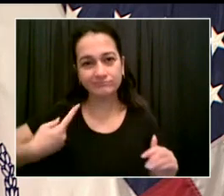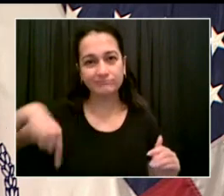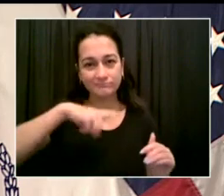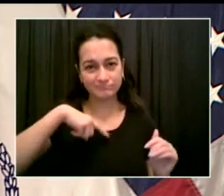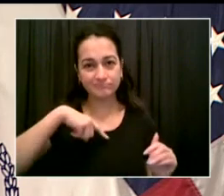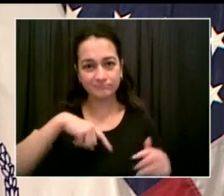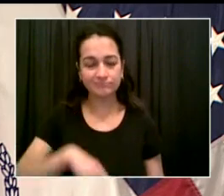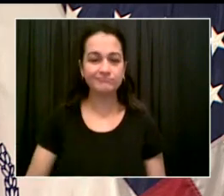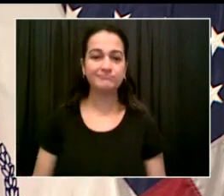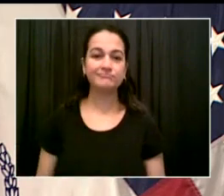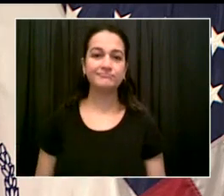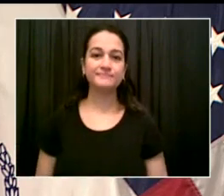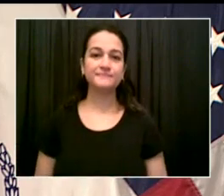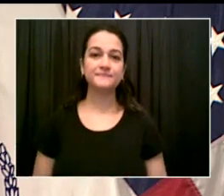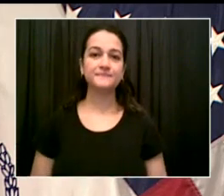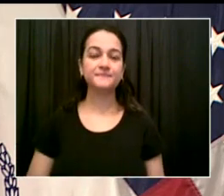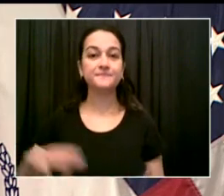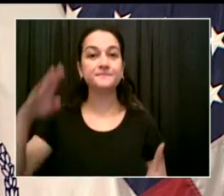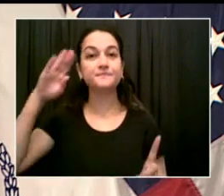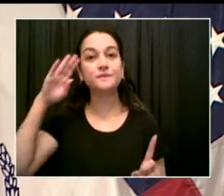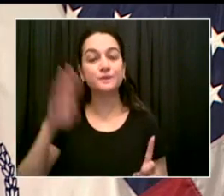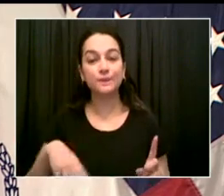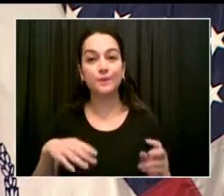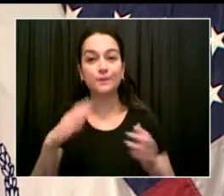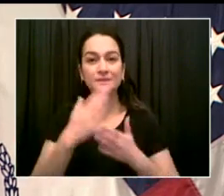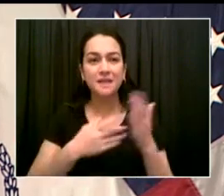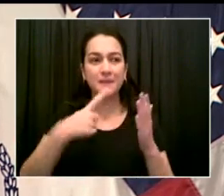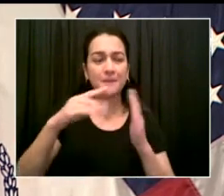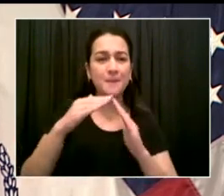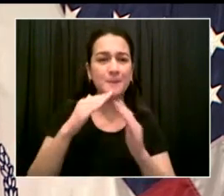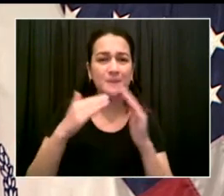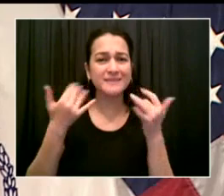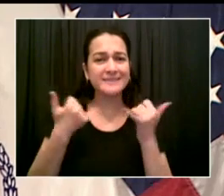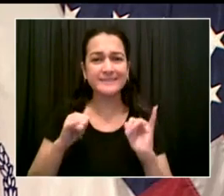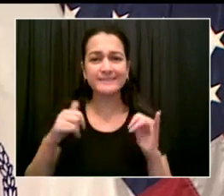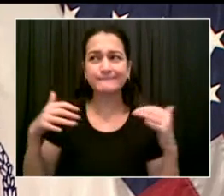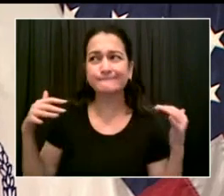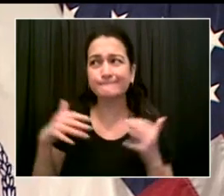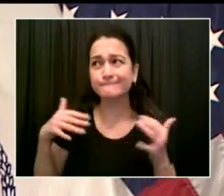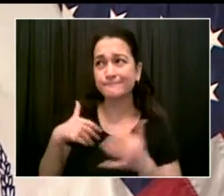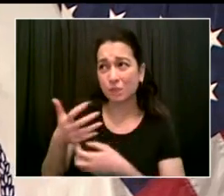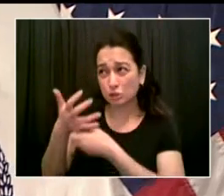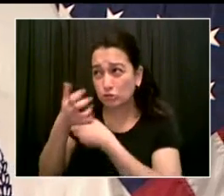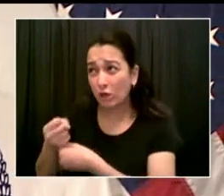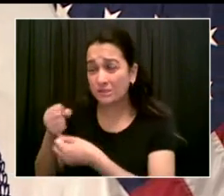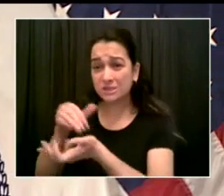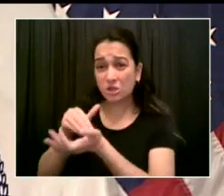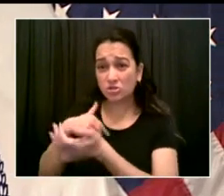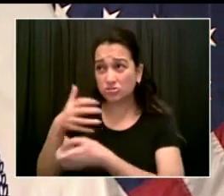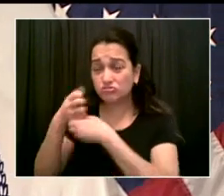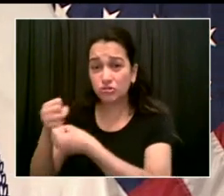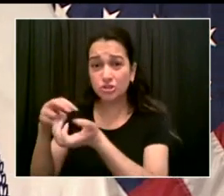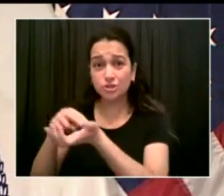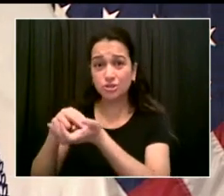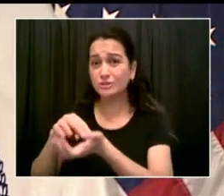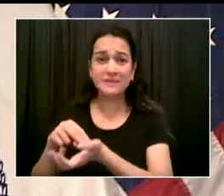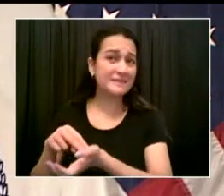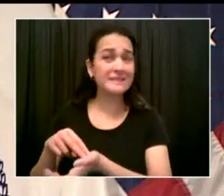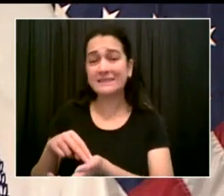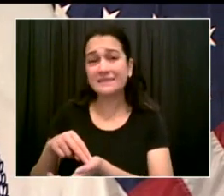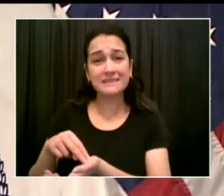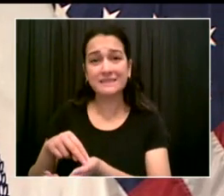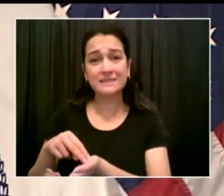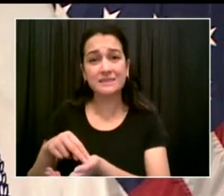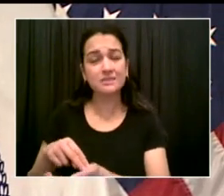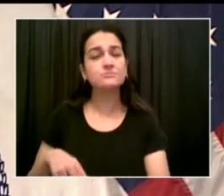all that is with a policy that makes sense. Our next speaker has really led the way in focusing healthcare